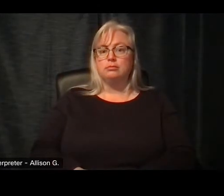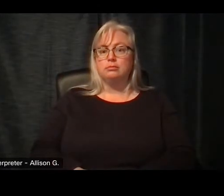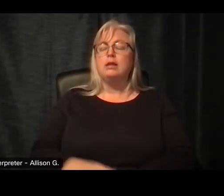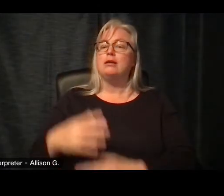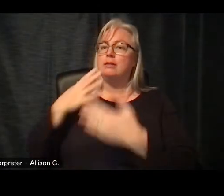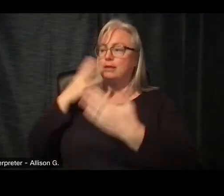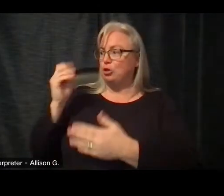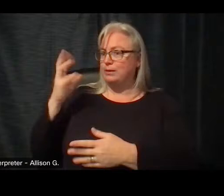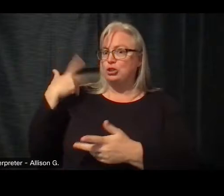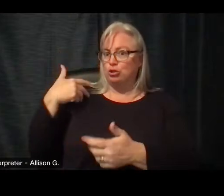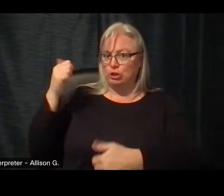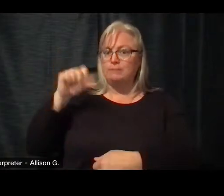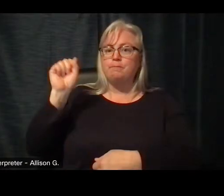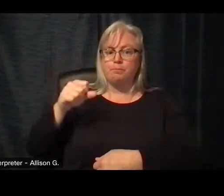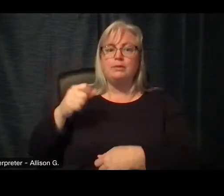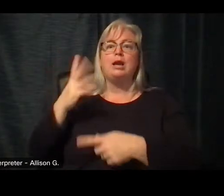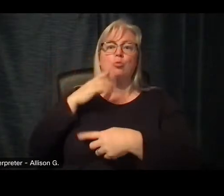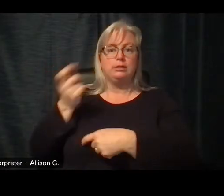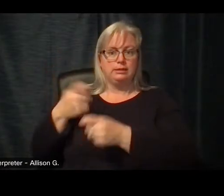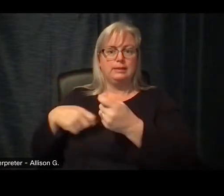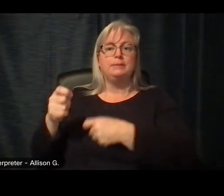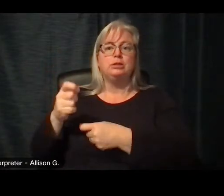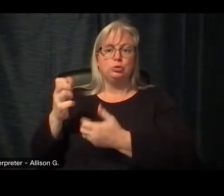Thank you, Mr. Chair. I would make a substitute